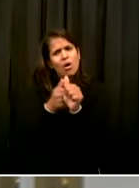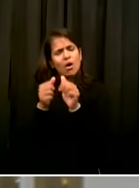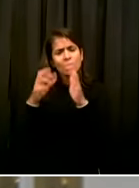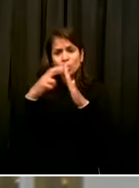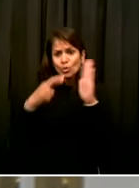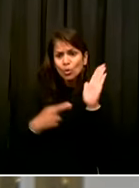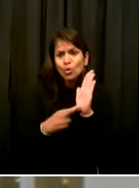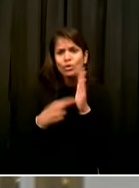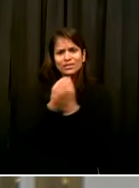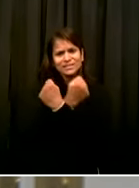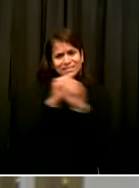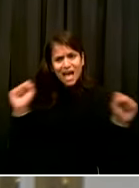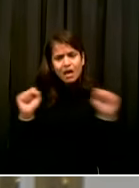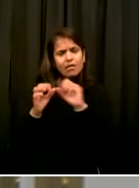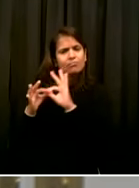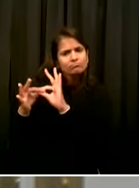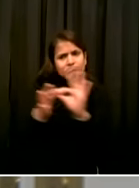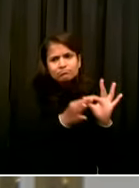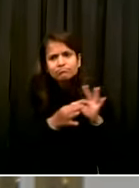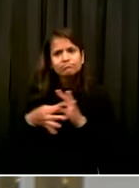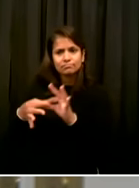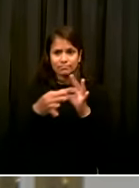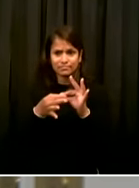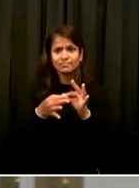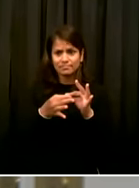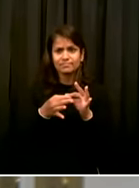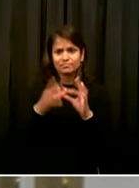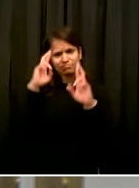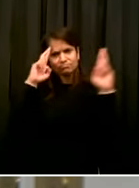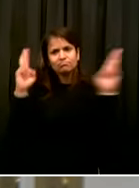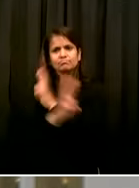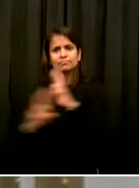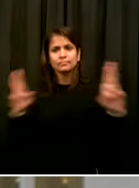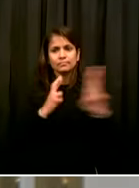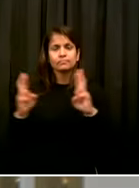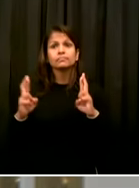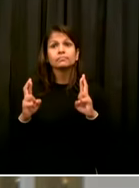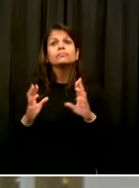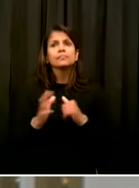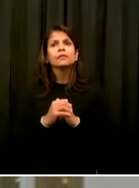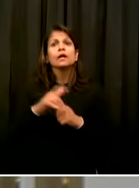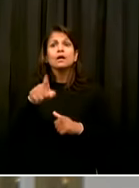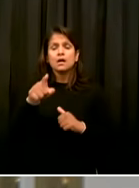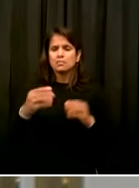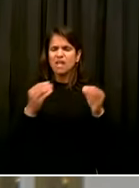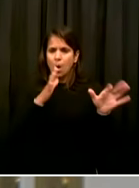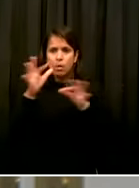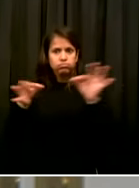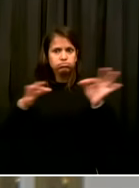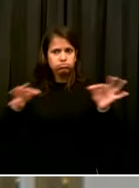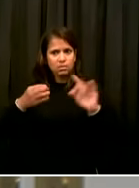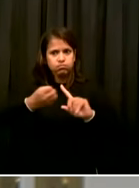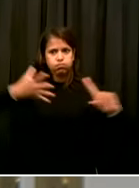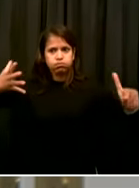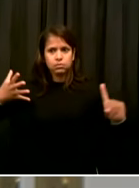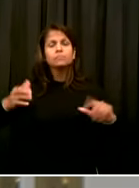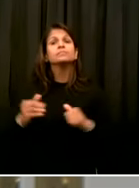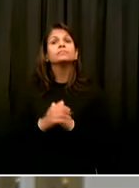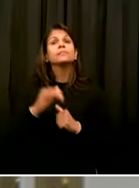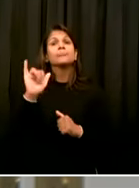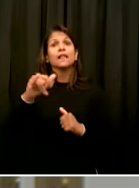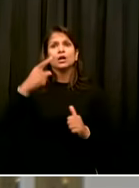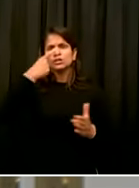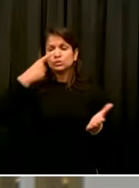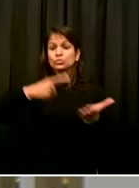of what our enforcement actions will consist of. We're going to continue to have checkpoints throughout different entry points into New York